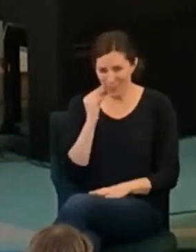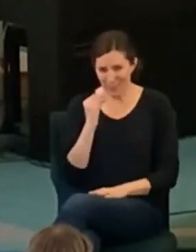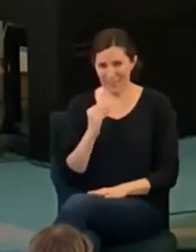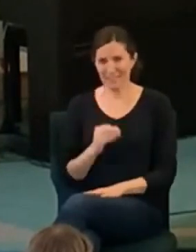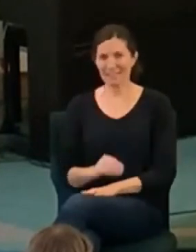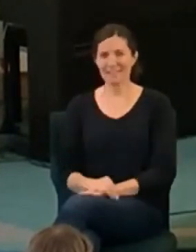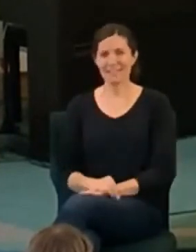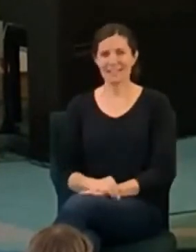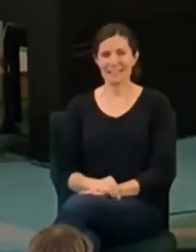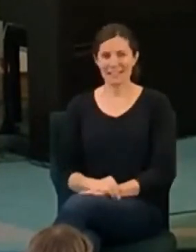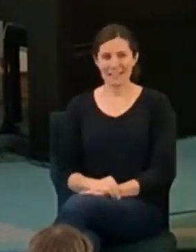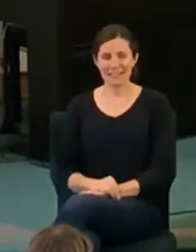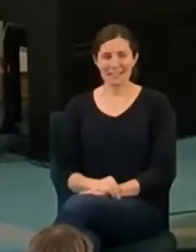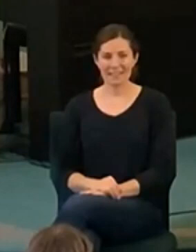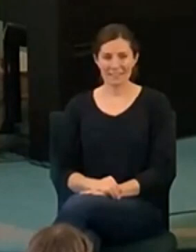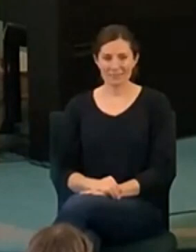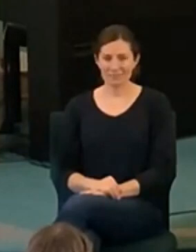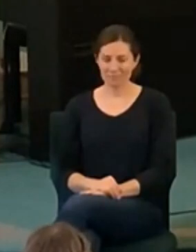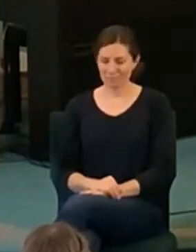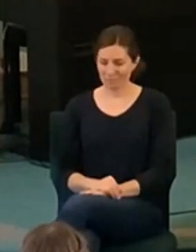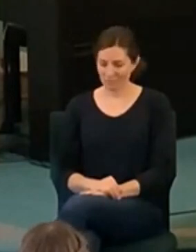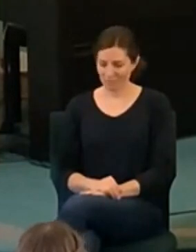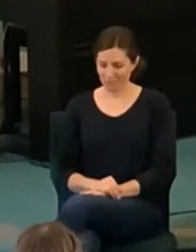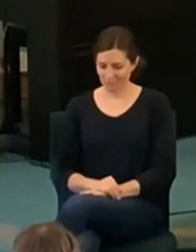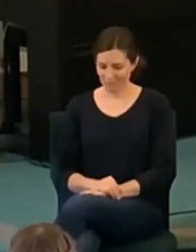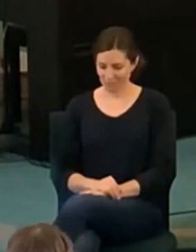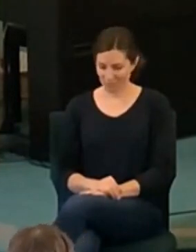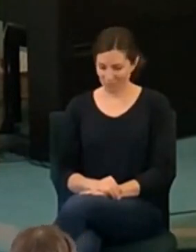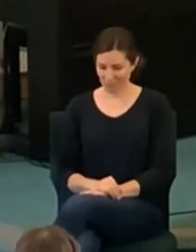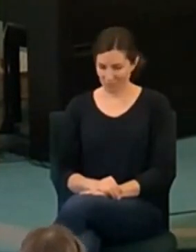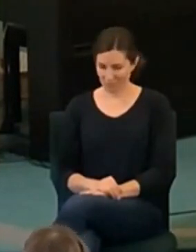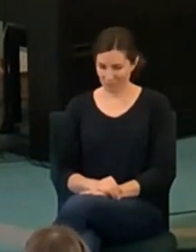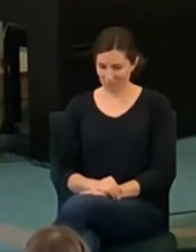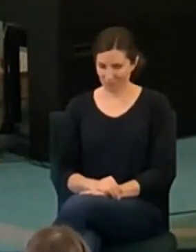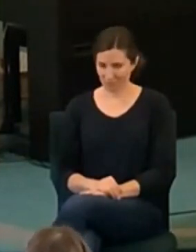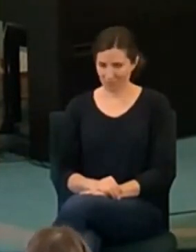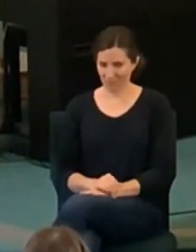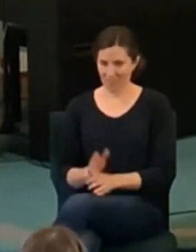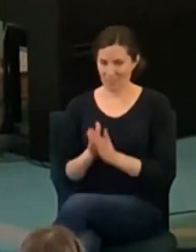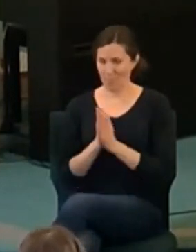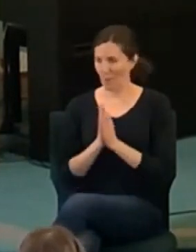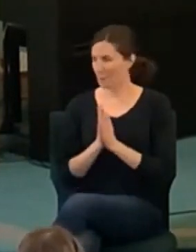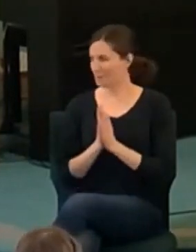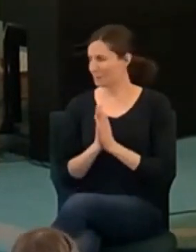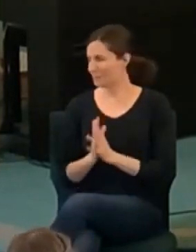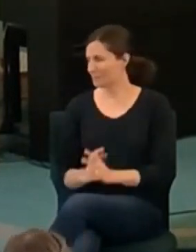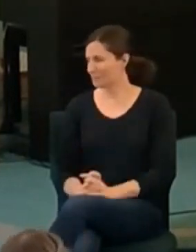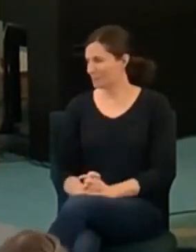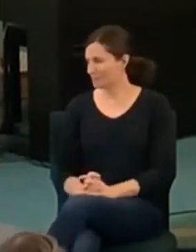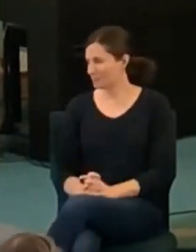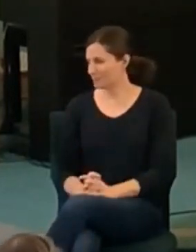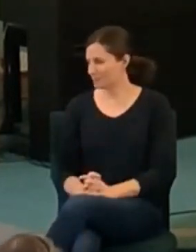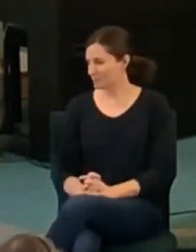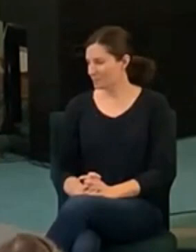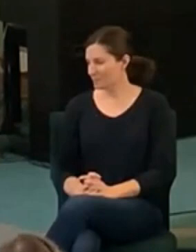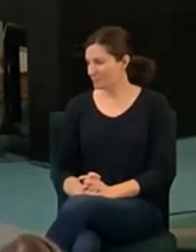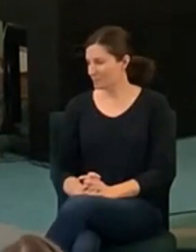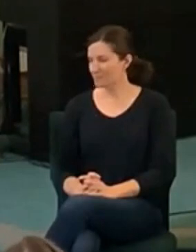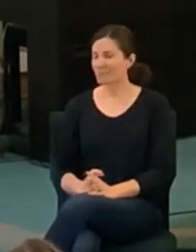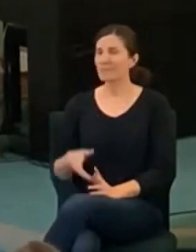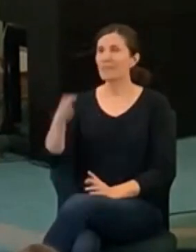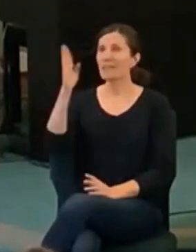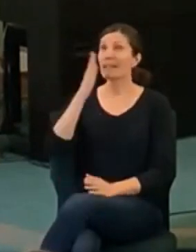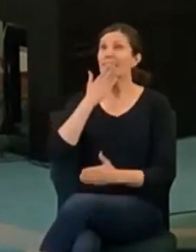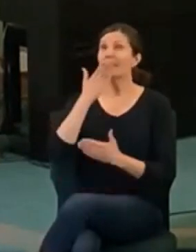love God. That's what we can tell them. And I hope in the future our church can wrap our arms